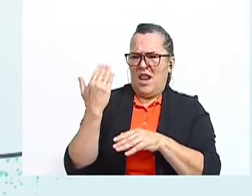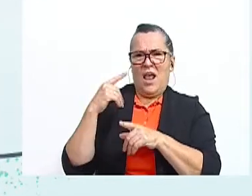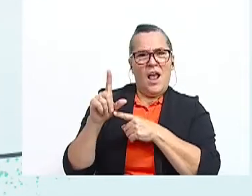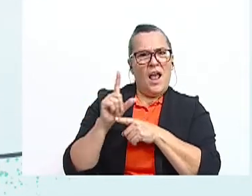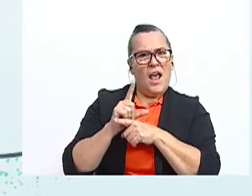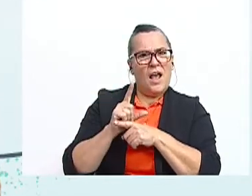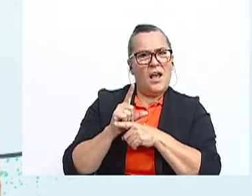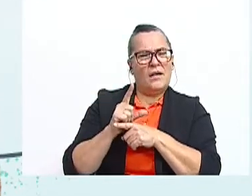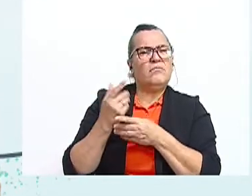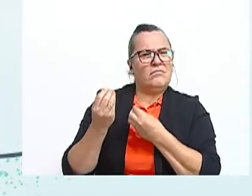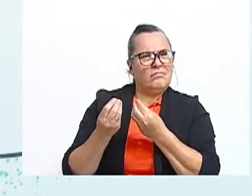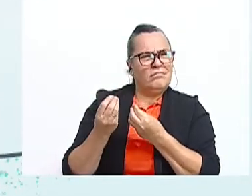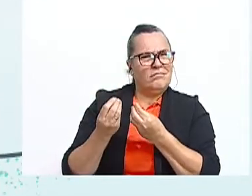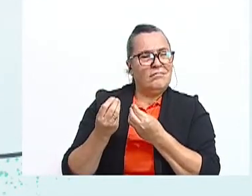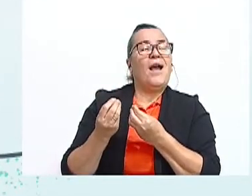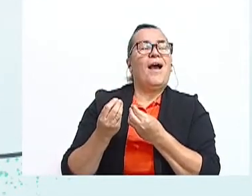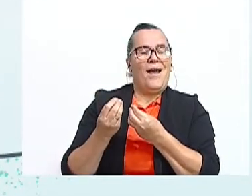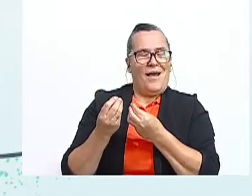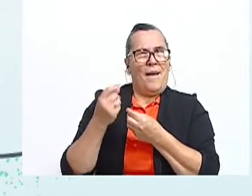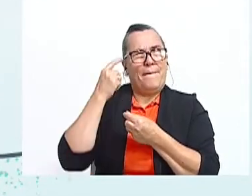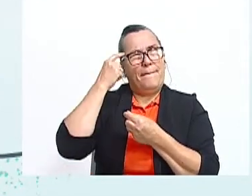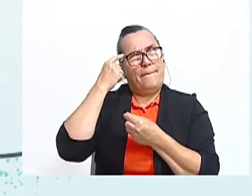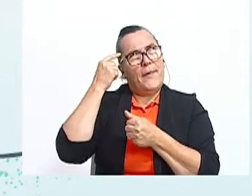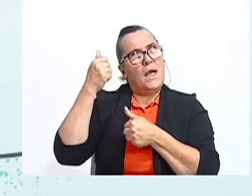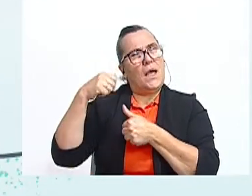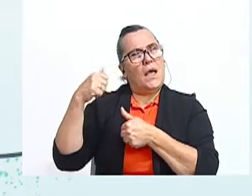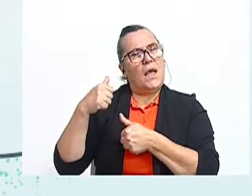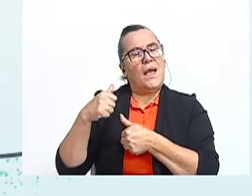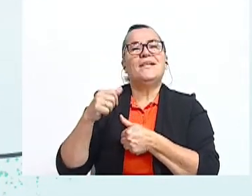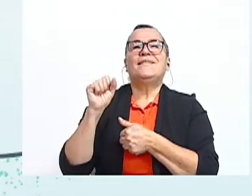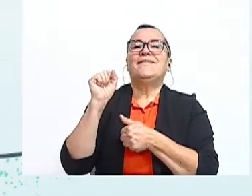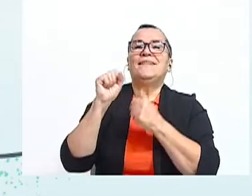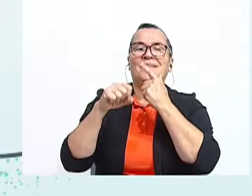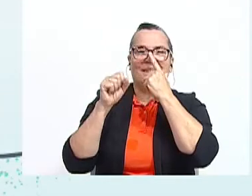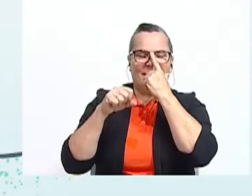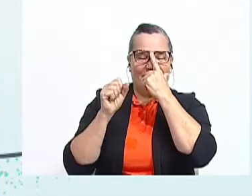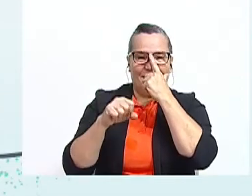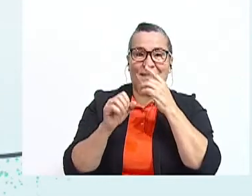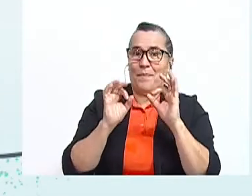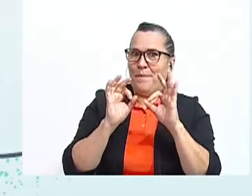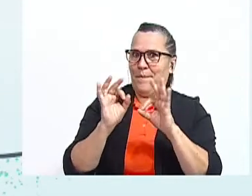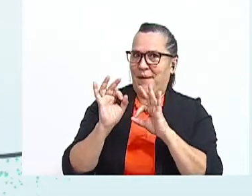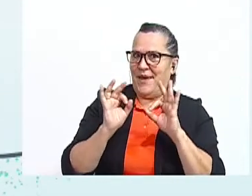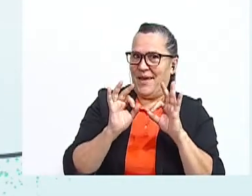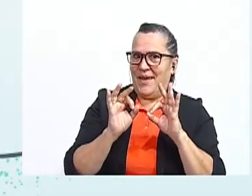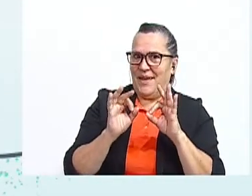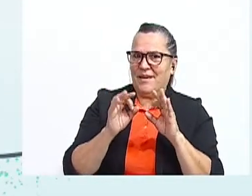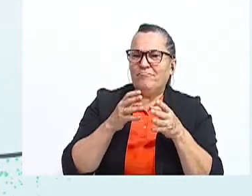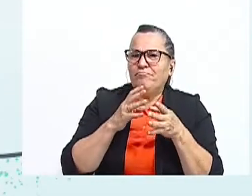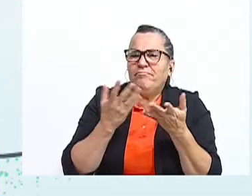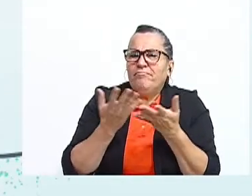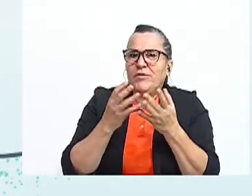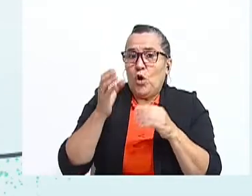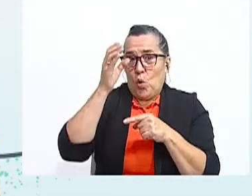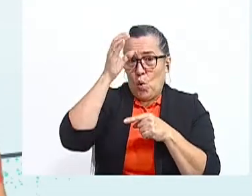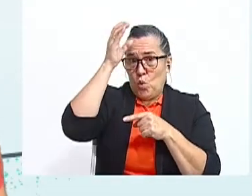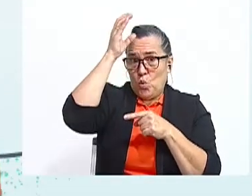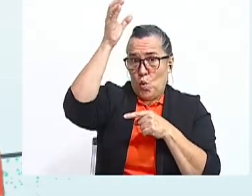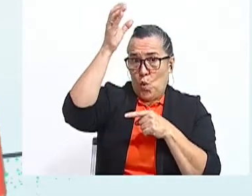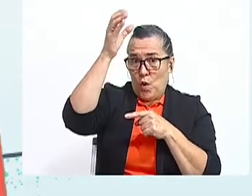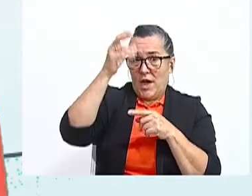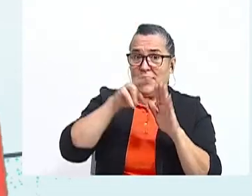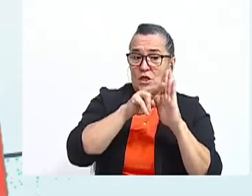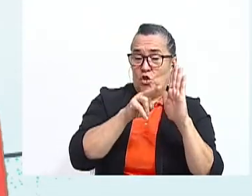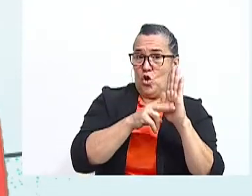lesson? Think about it. Yes, very good. You talk about cultural norms with